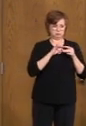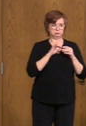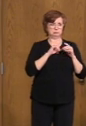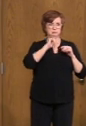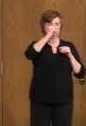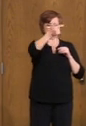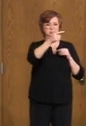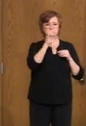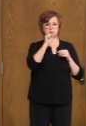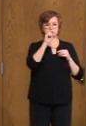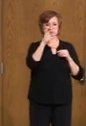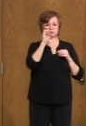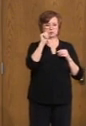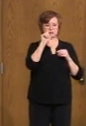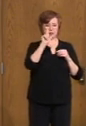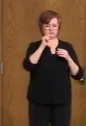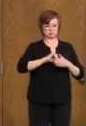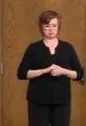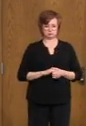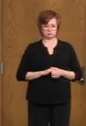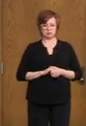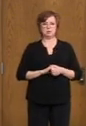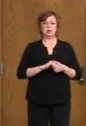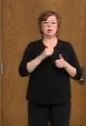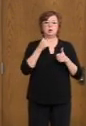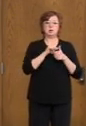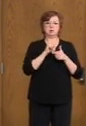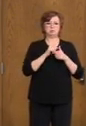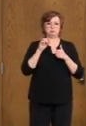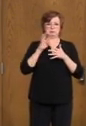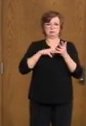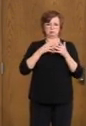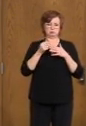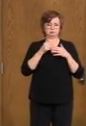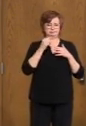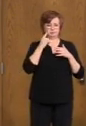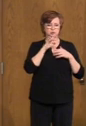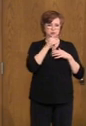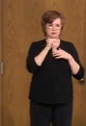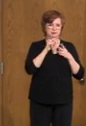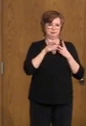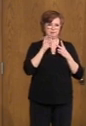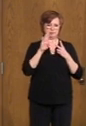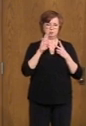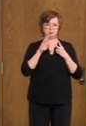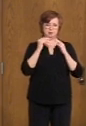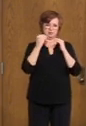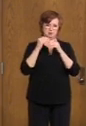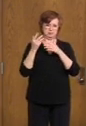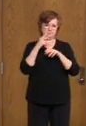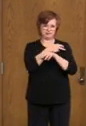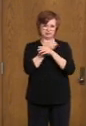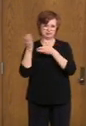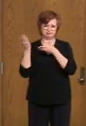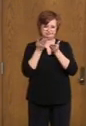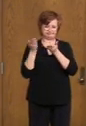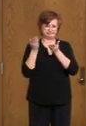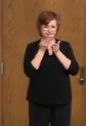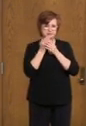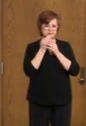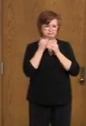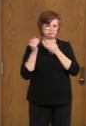Livingston to add. So obviously we already know January, February, very restricted amounts. And the priority in these 2 months is residents